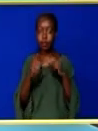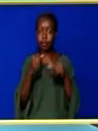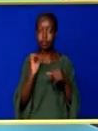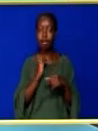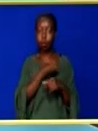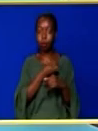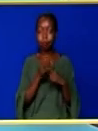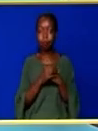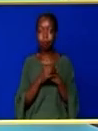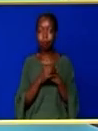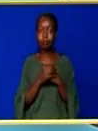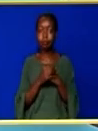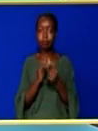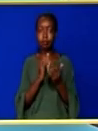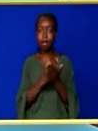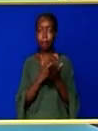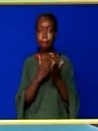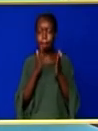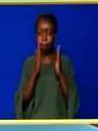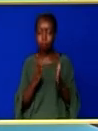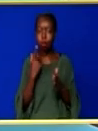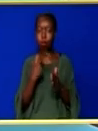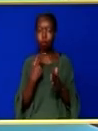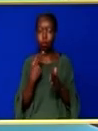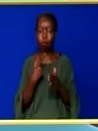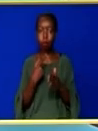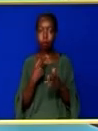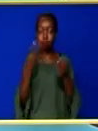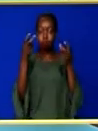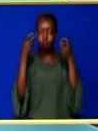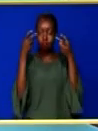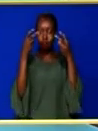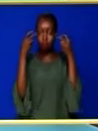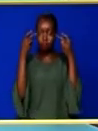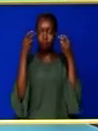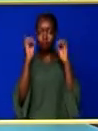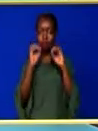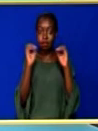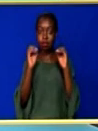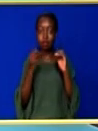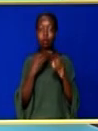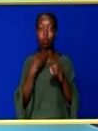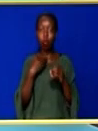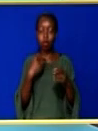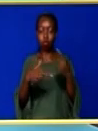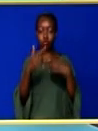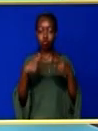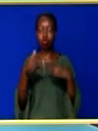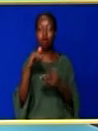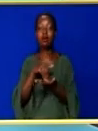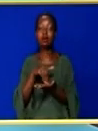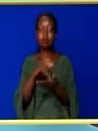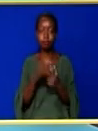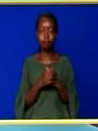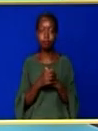Yes. So somebody who was not listening well, but want to take notes, I think we can do something of a recap.